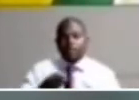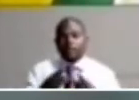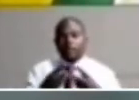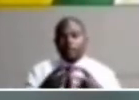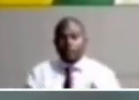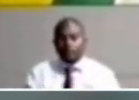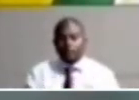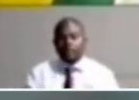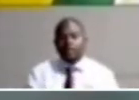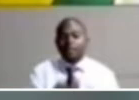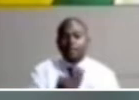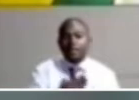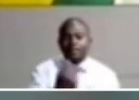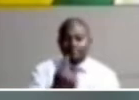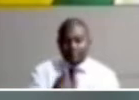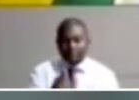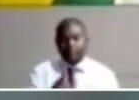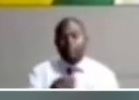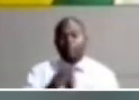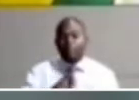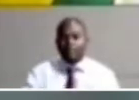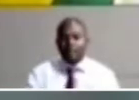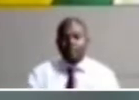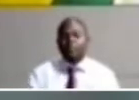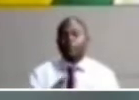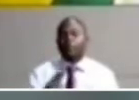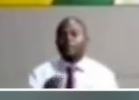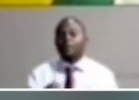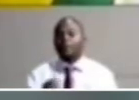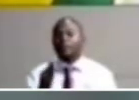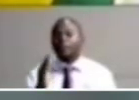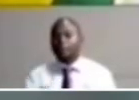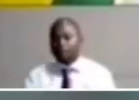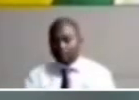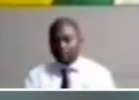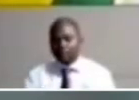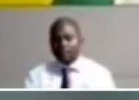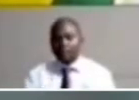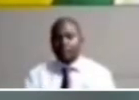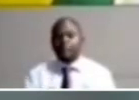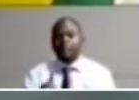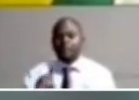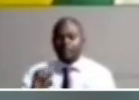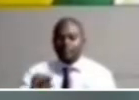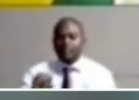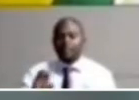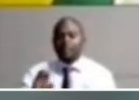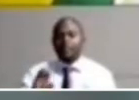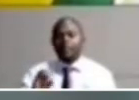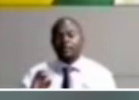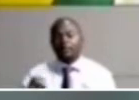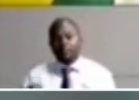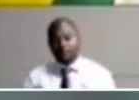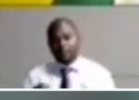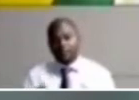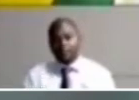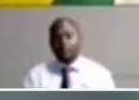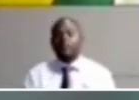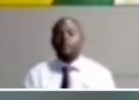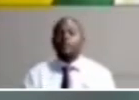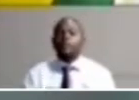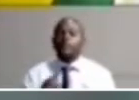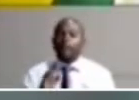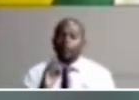starting with the 31st of March 2020 at 1900 hours, which means saa moja ya